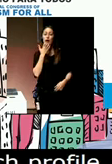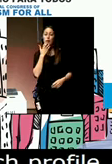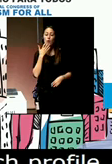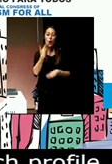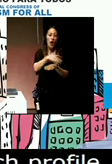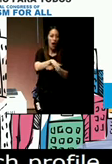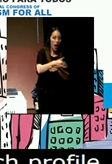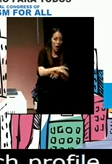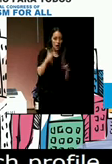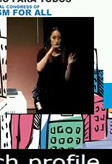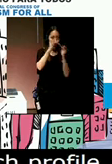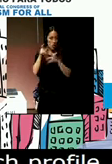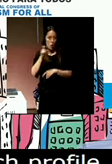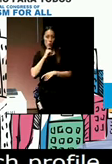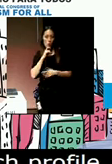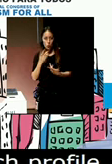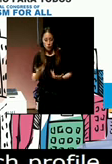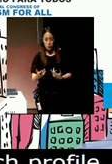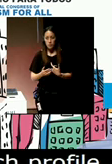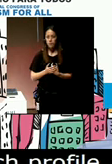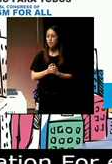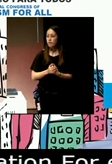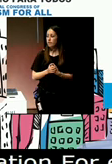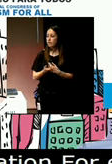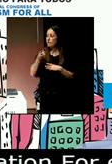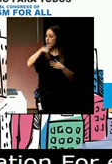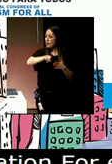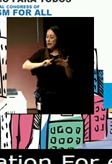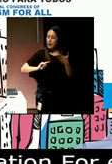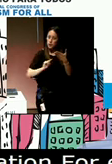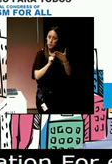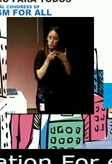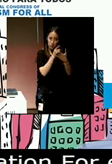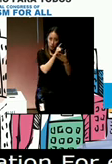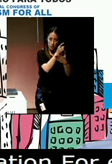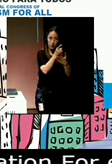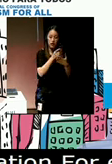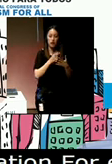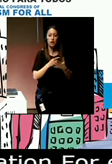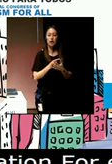we also show a map, a street view that can be useful,